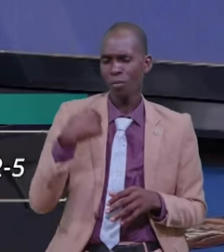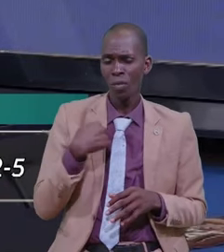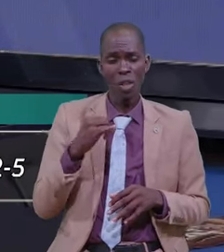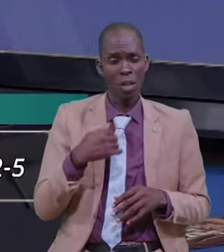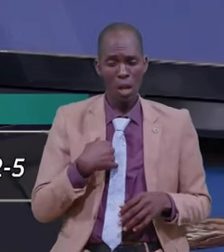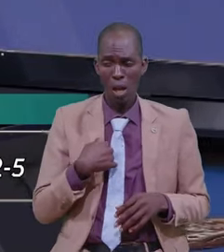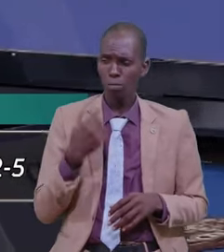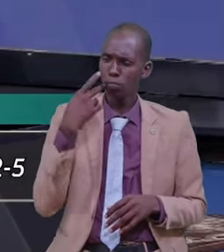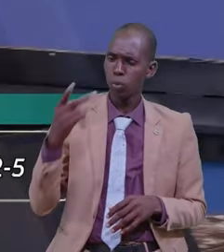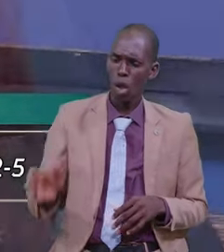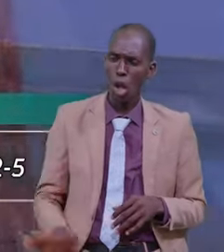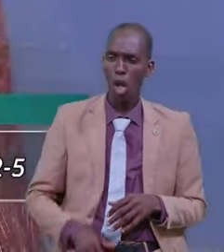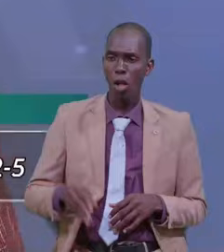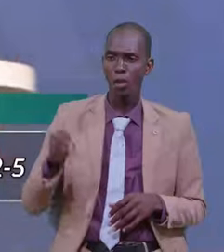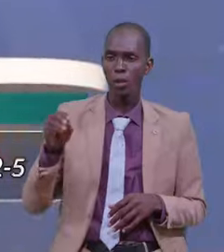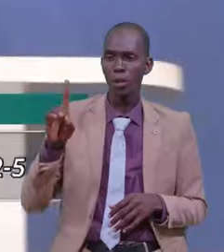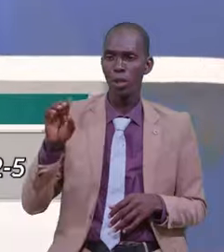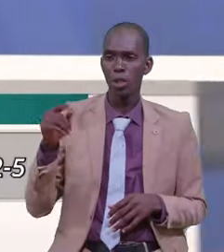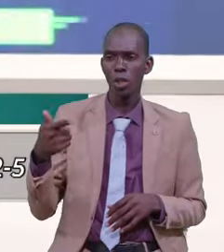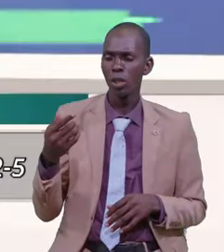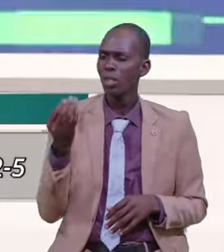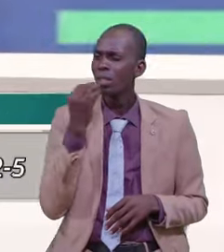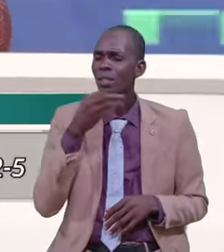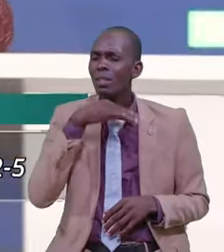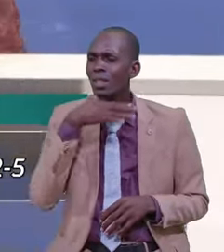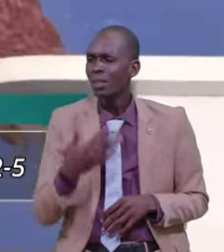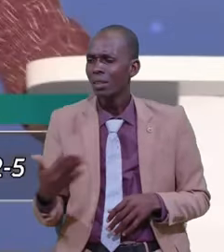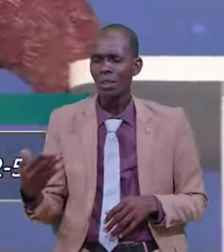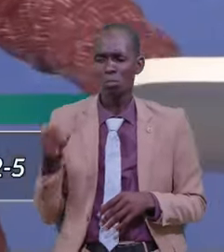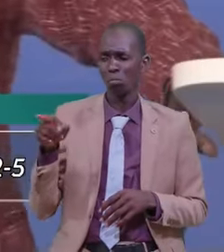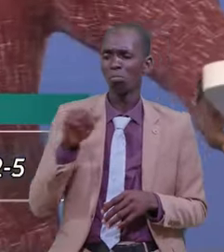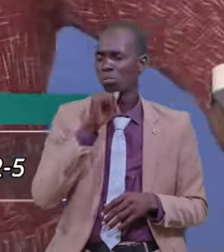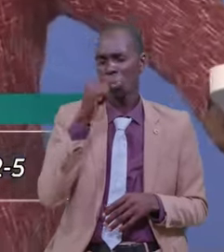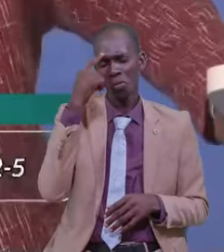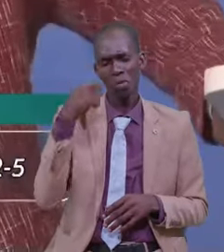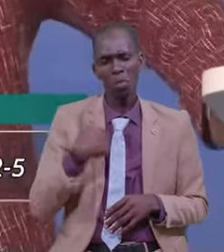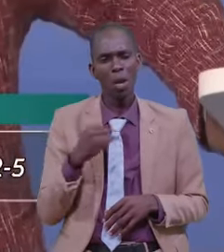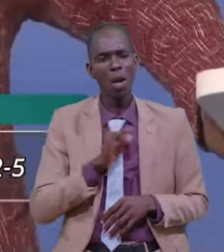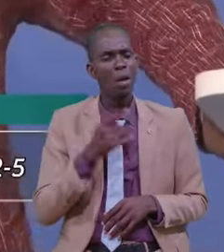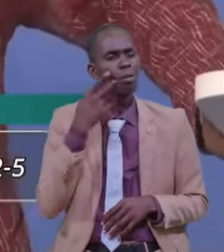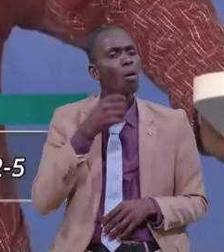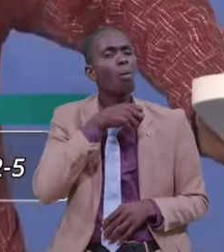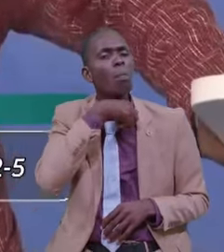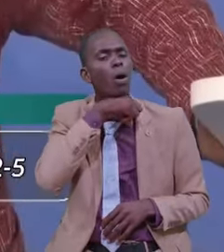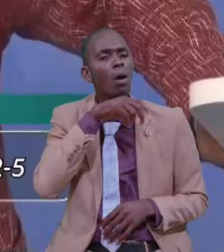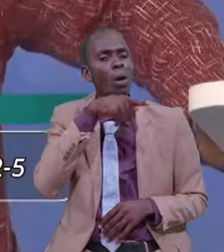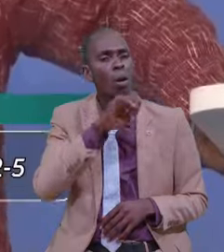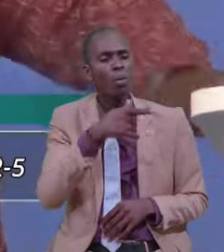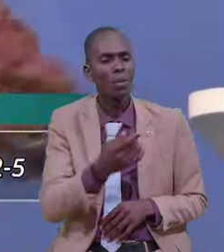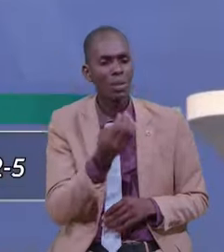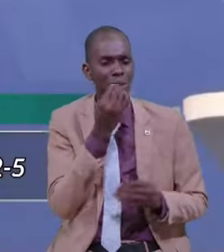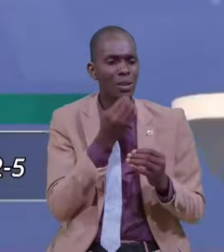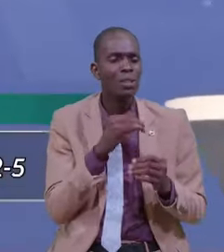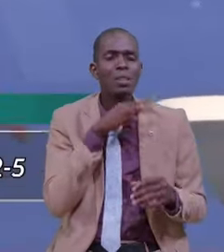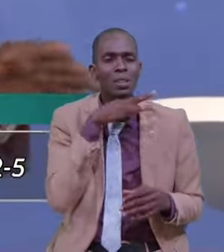I see the pig rolling in the mire, but that's not for me. It's when you make your choice and